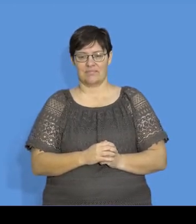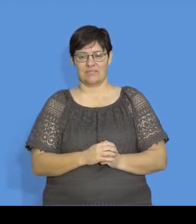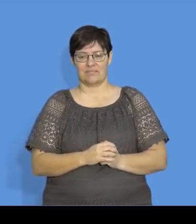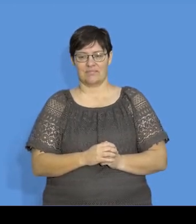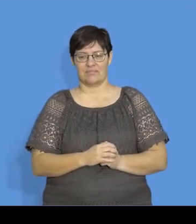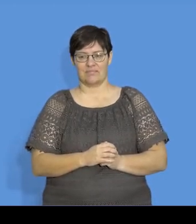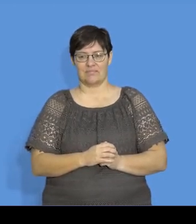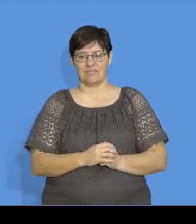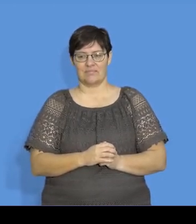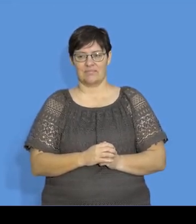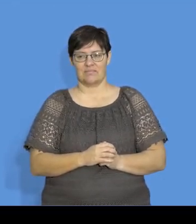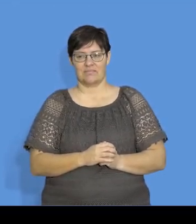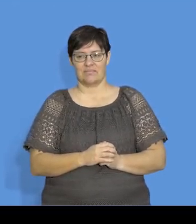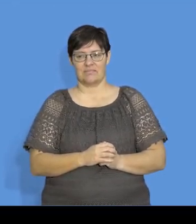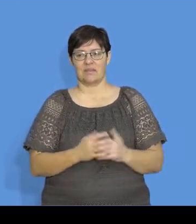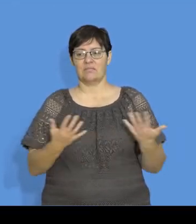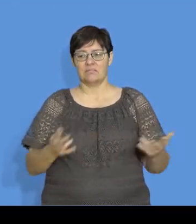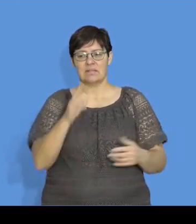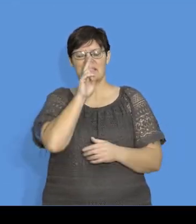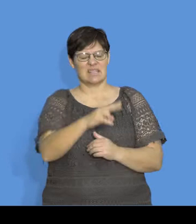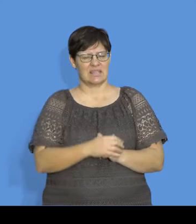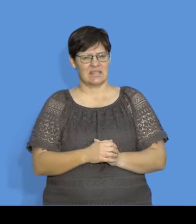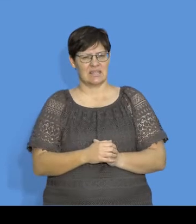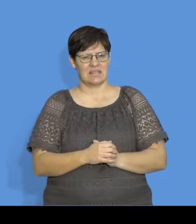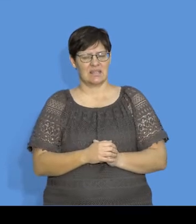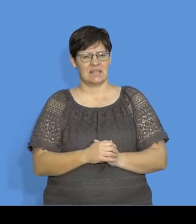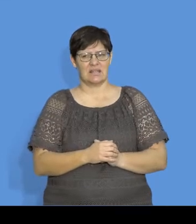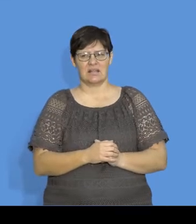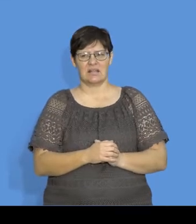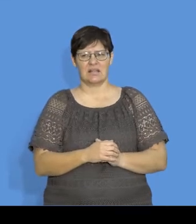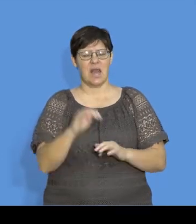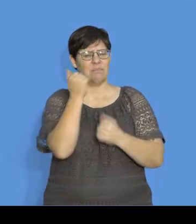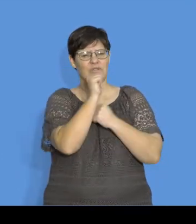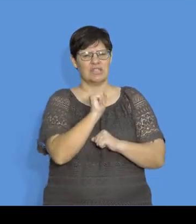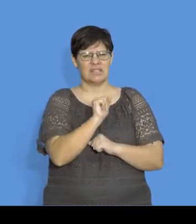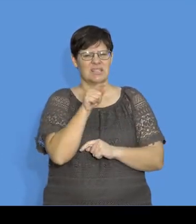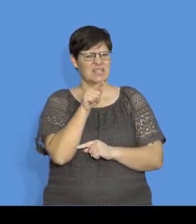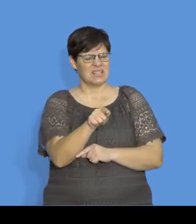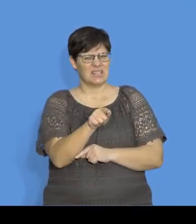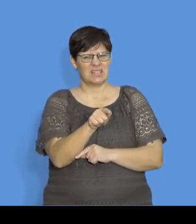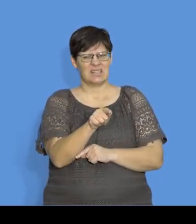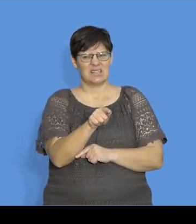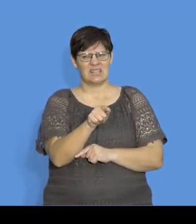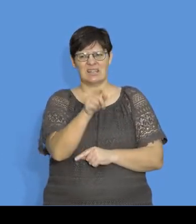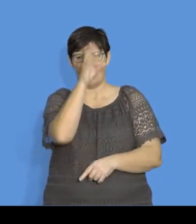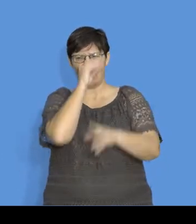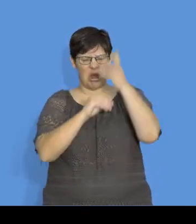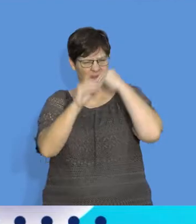So let's see, what is machine learning? Have you heard of something called machine